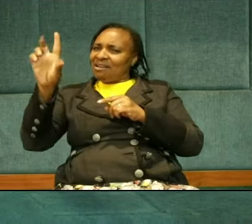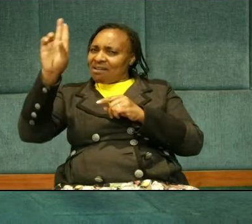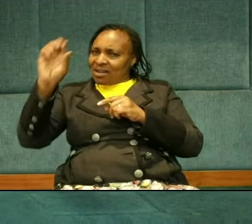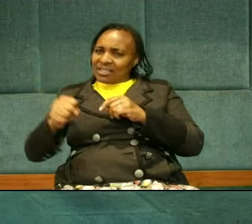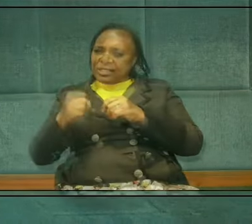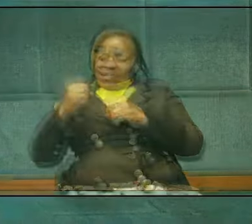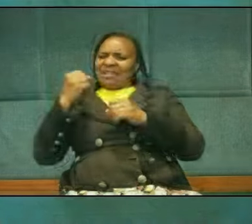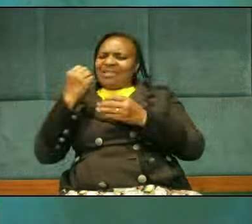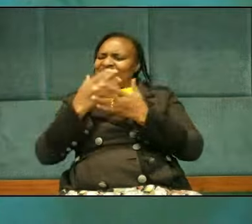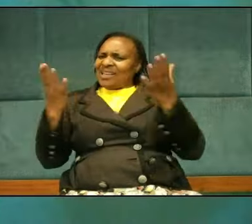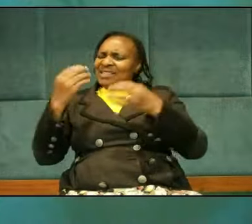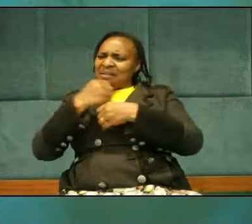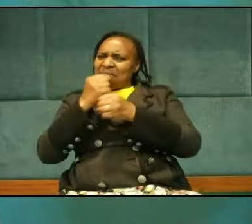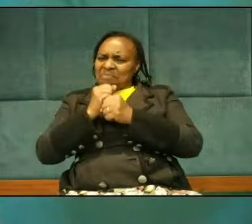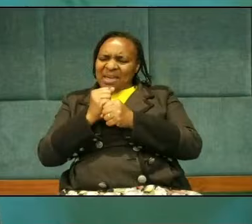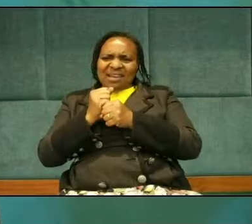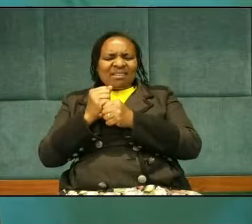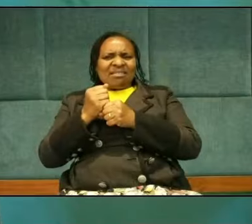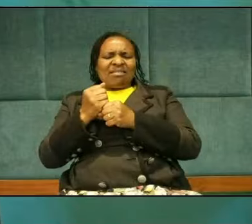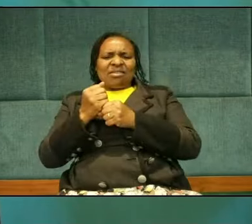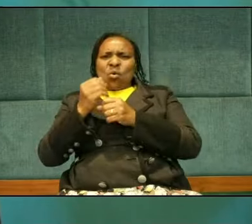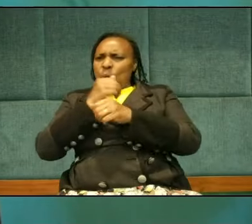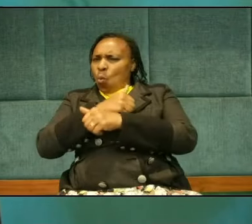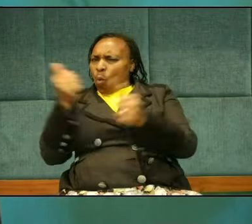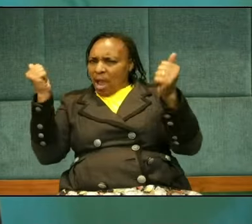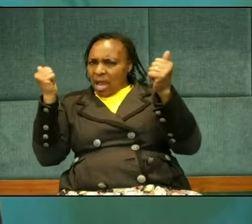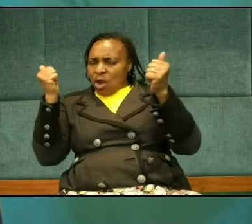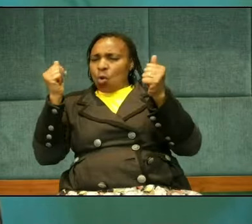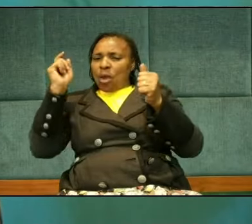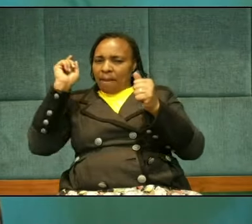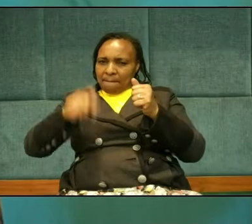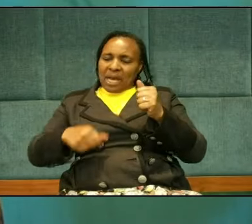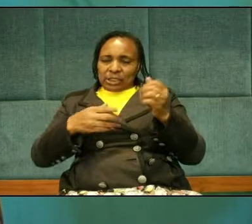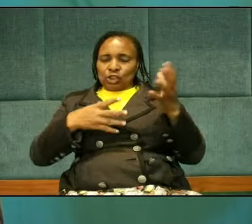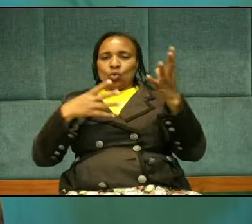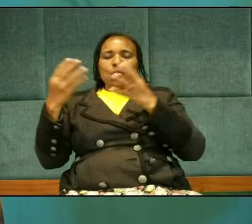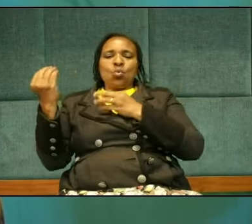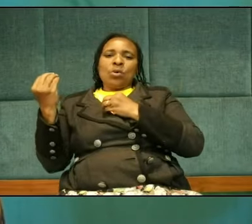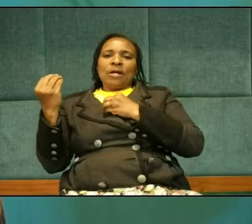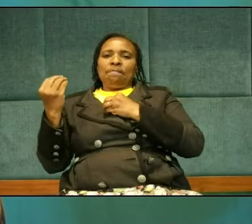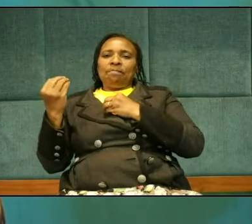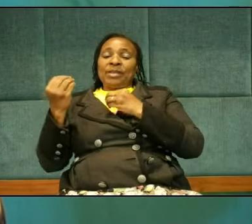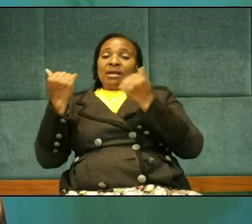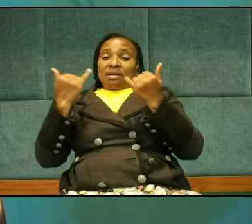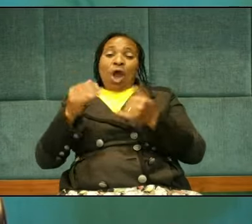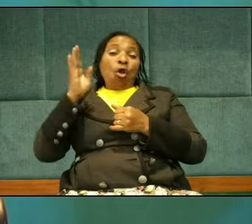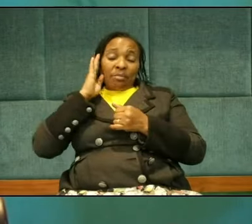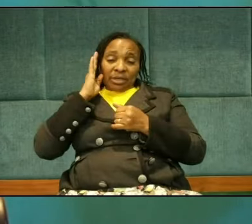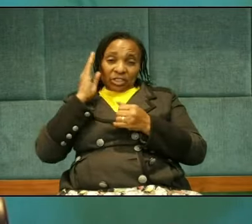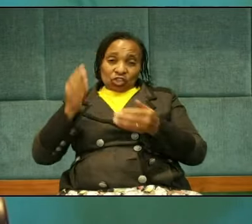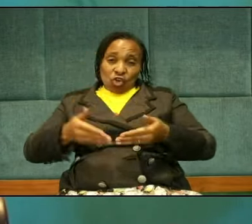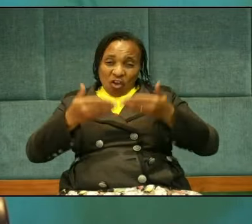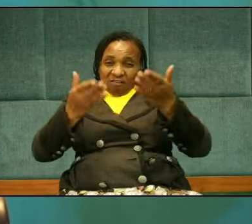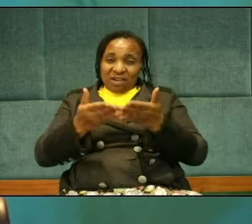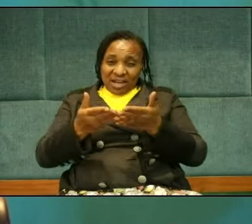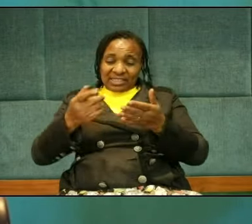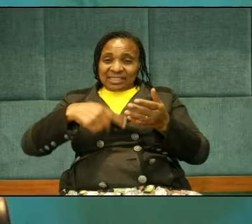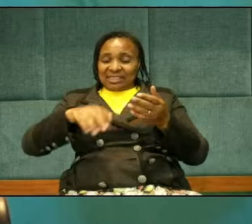not make sense when God calls us to do things, we must go. Now, obedience also offers this sense